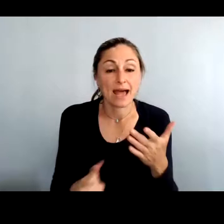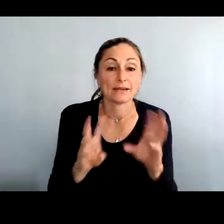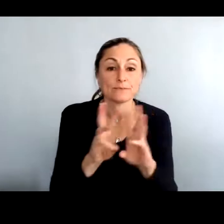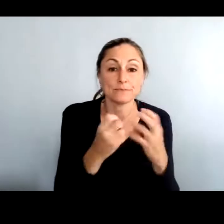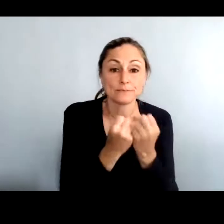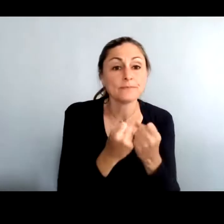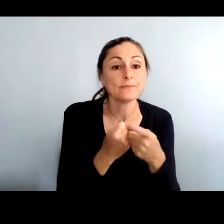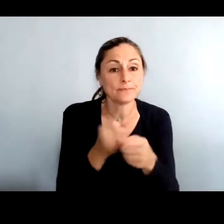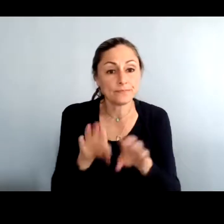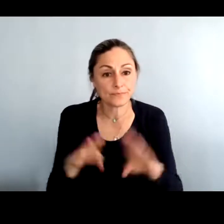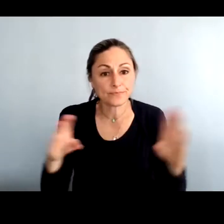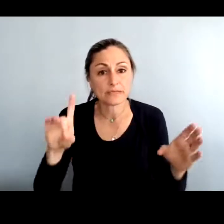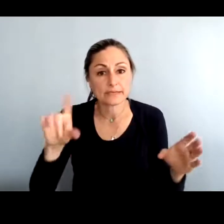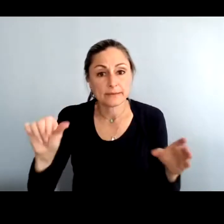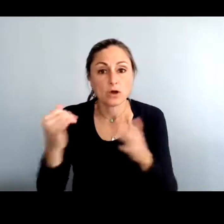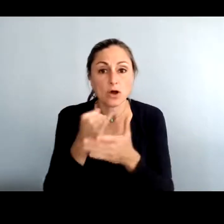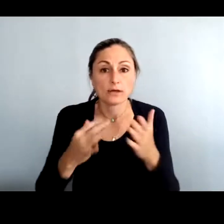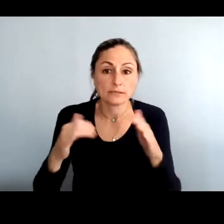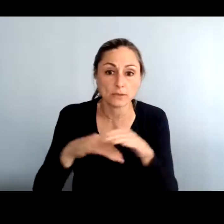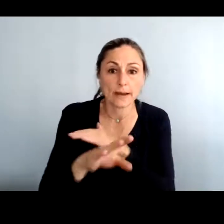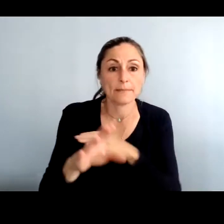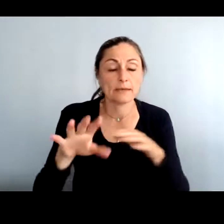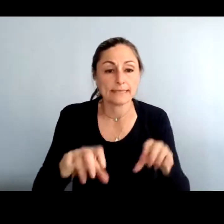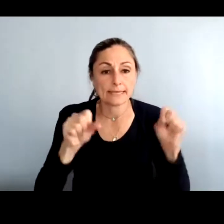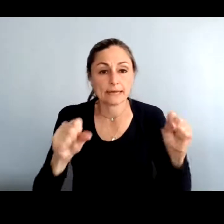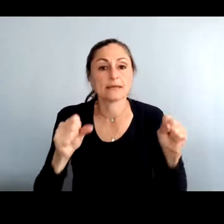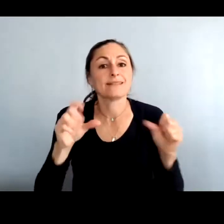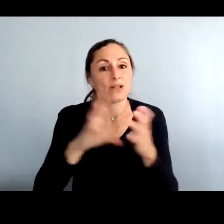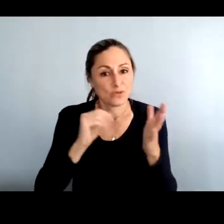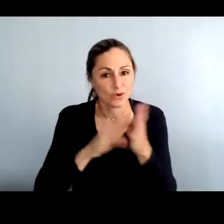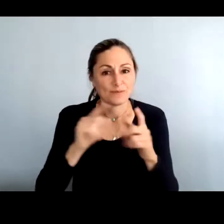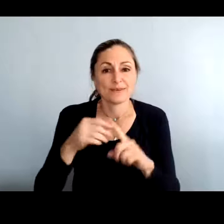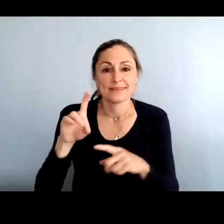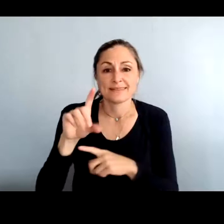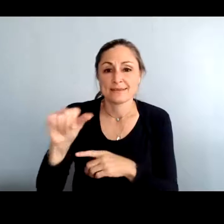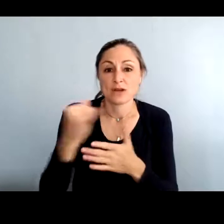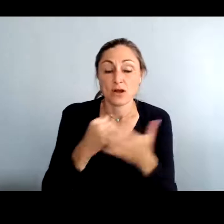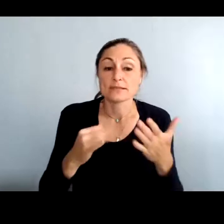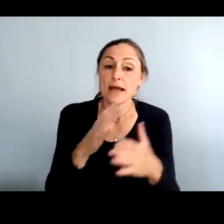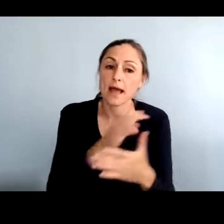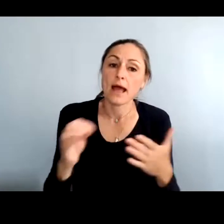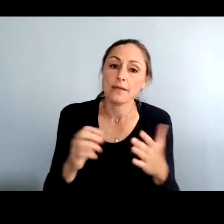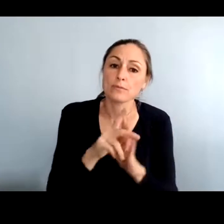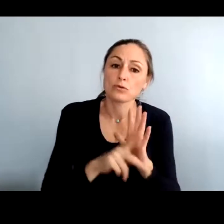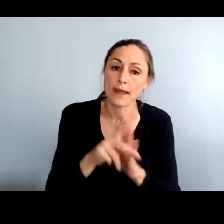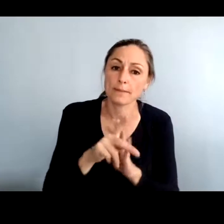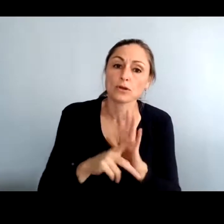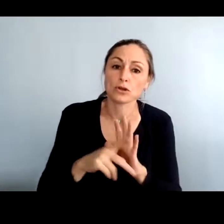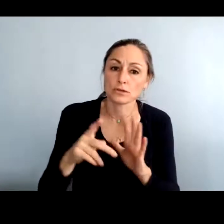disabled artists to come and to learn about disability art and the parameters of the new project.